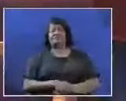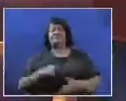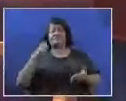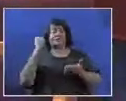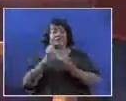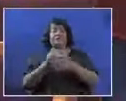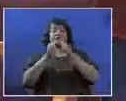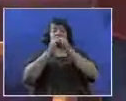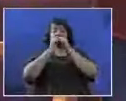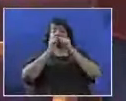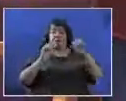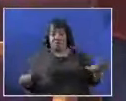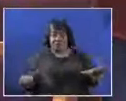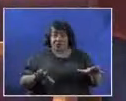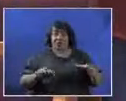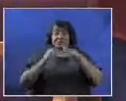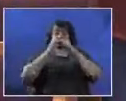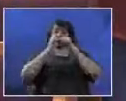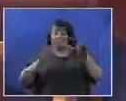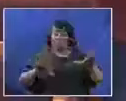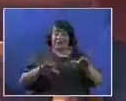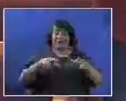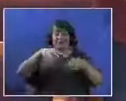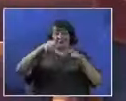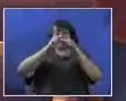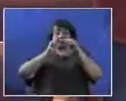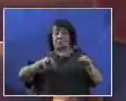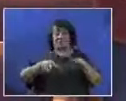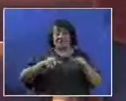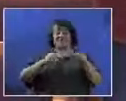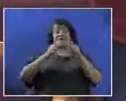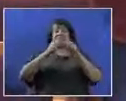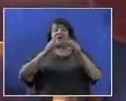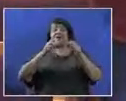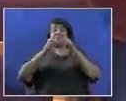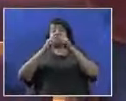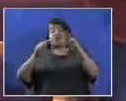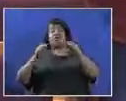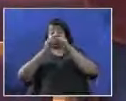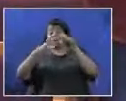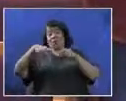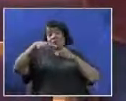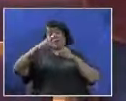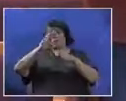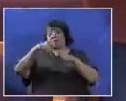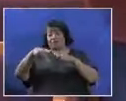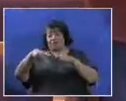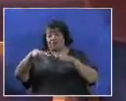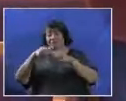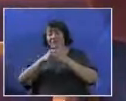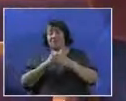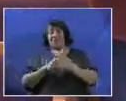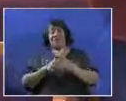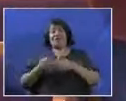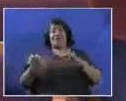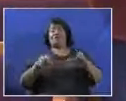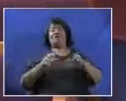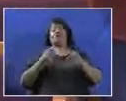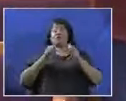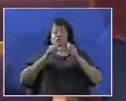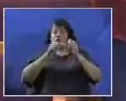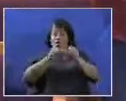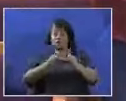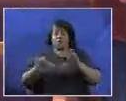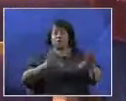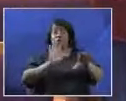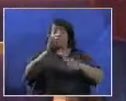Amen. The lesson of the blessing pump from Pastor Ken. Are you guys ready to go ahead and do your part? Let's